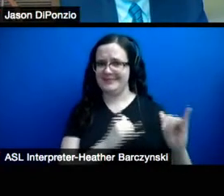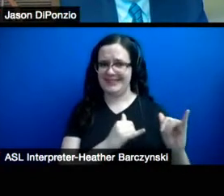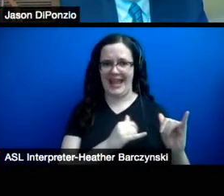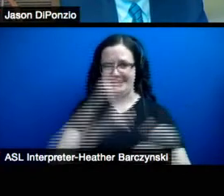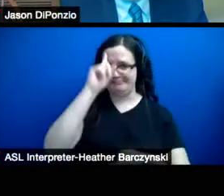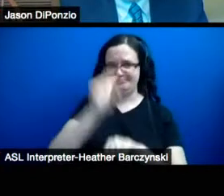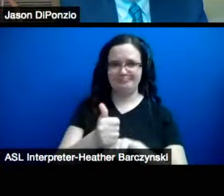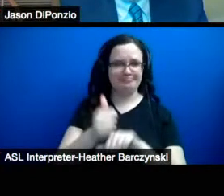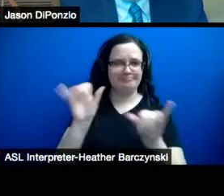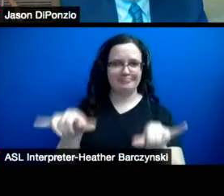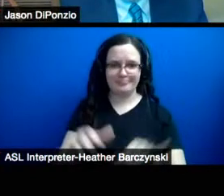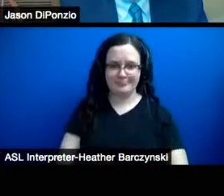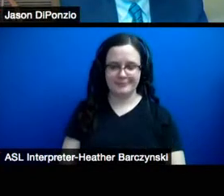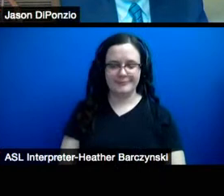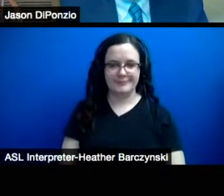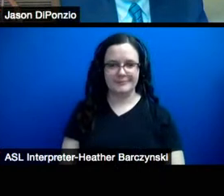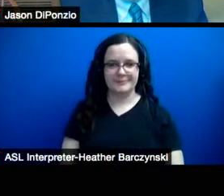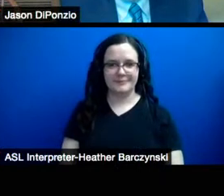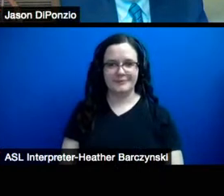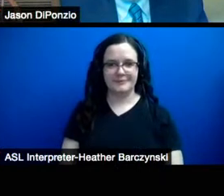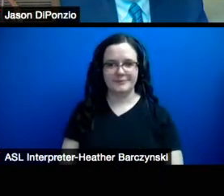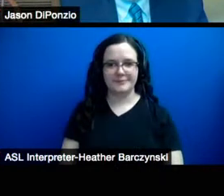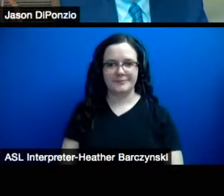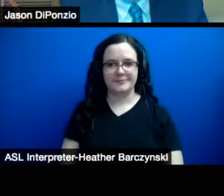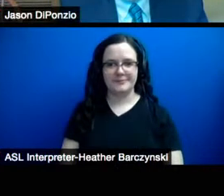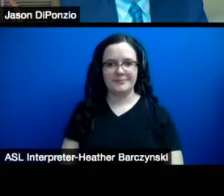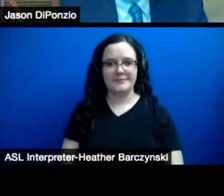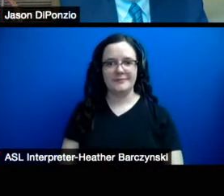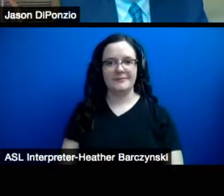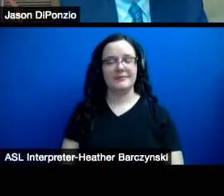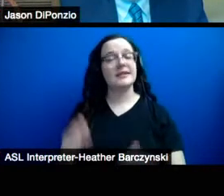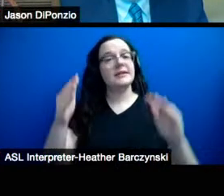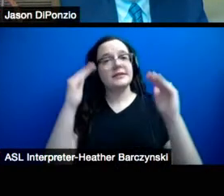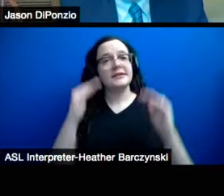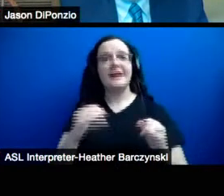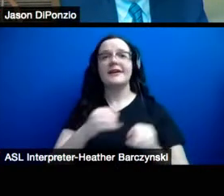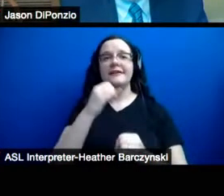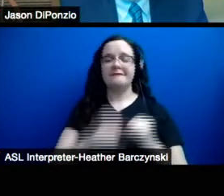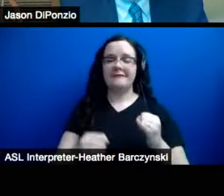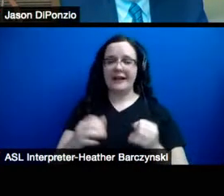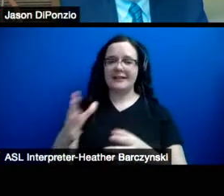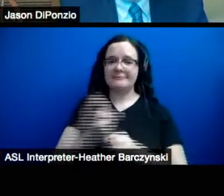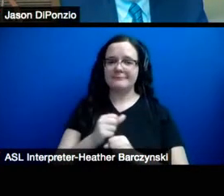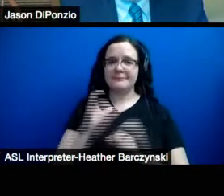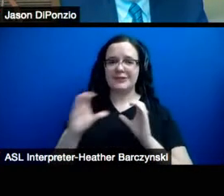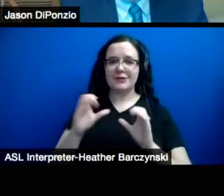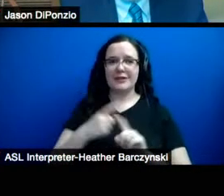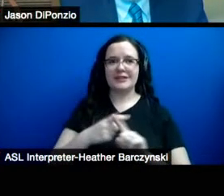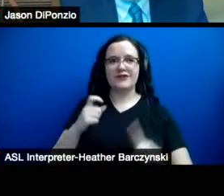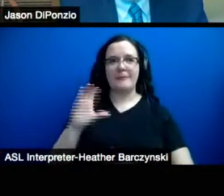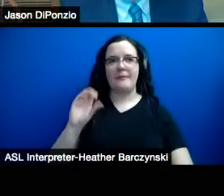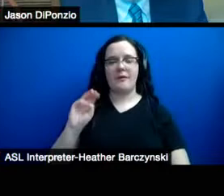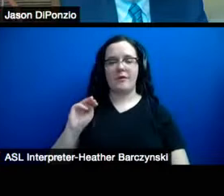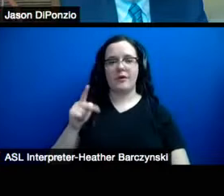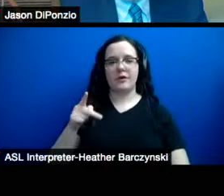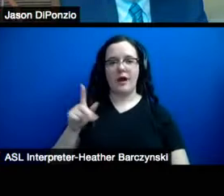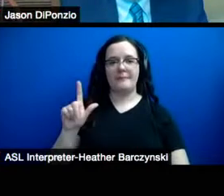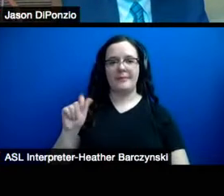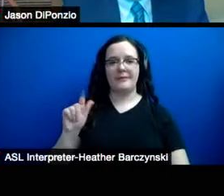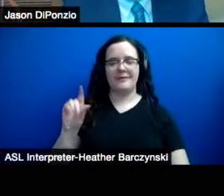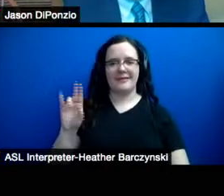their minds either. Finally, we received communication from Comp Alliance, our